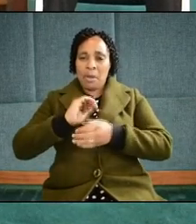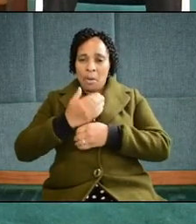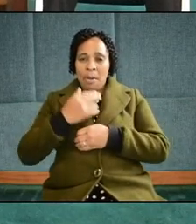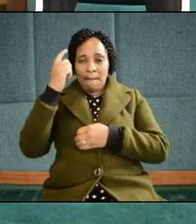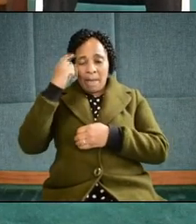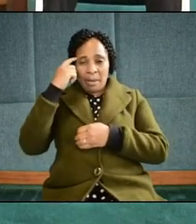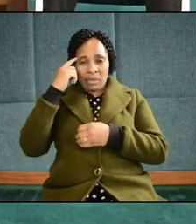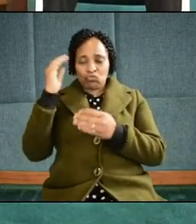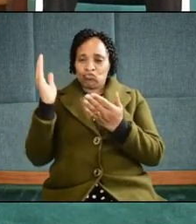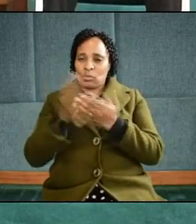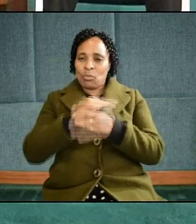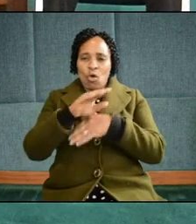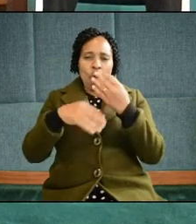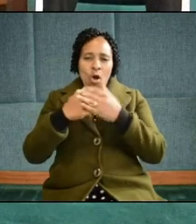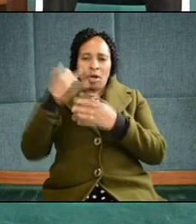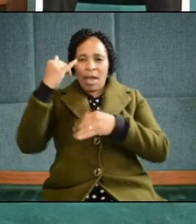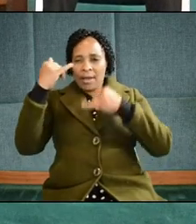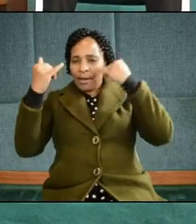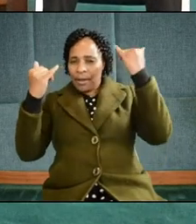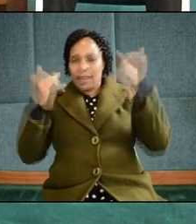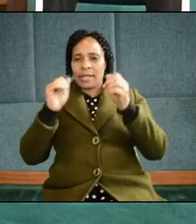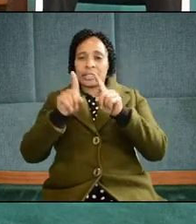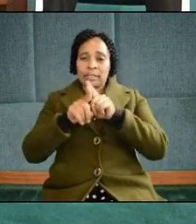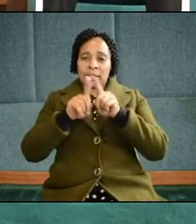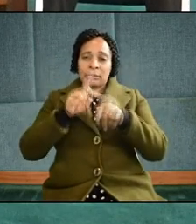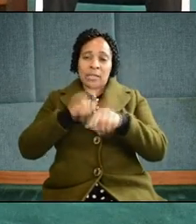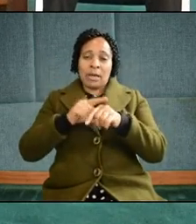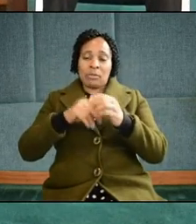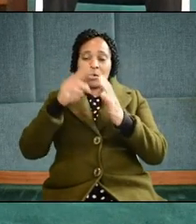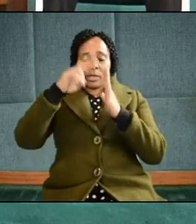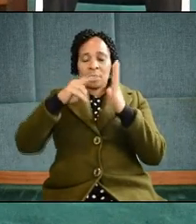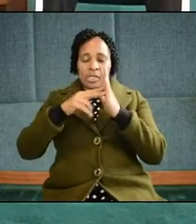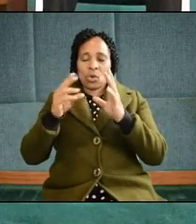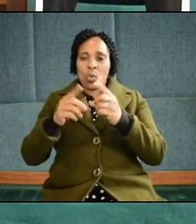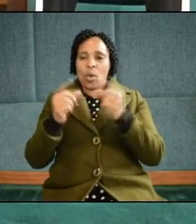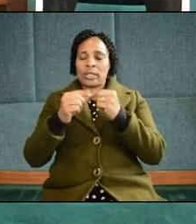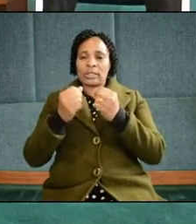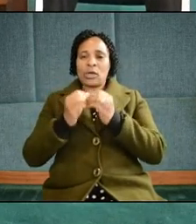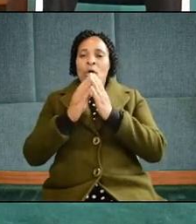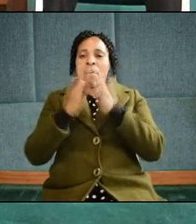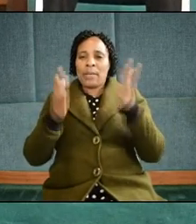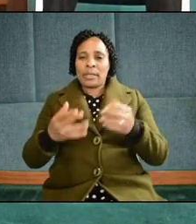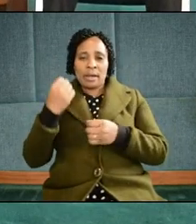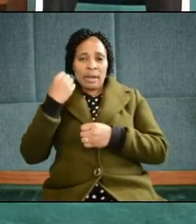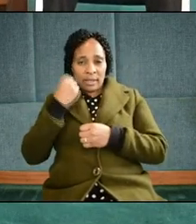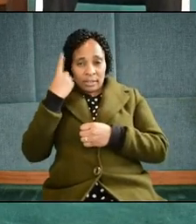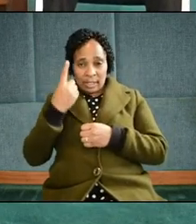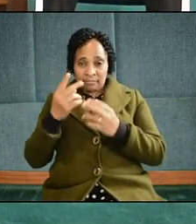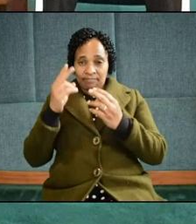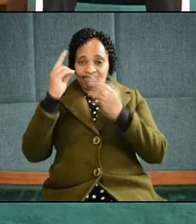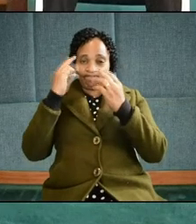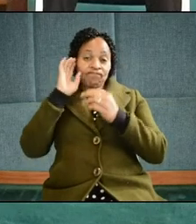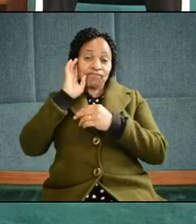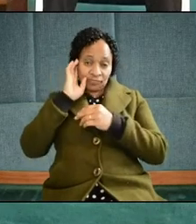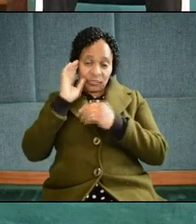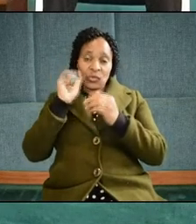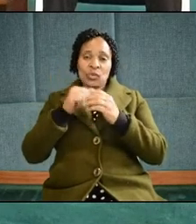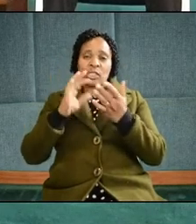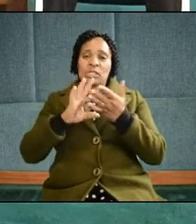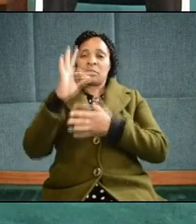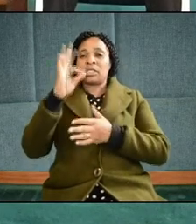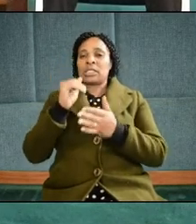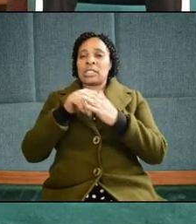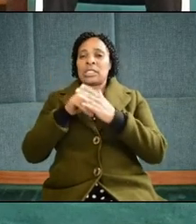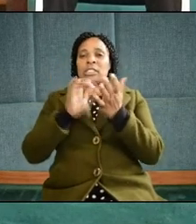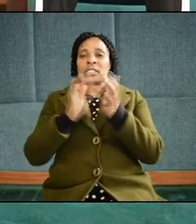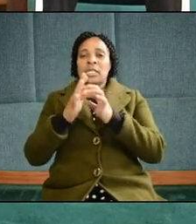every preconceived idea, that as we read your word, you may be open to understand and to listen to the promptings of your Spirit. Be with us now,